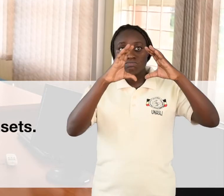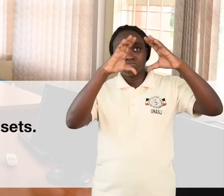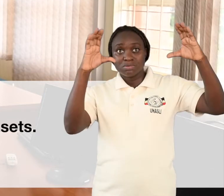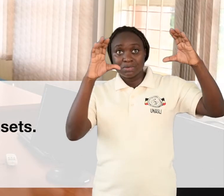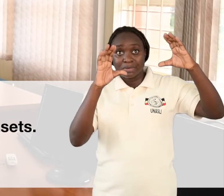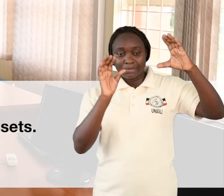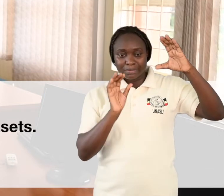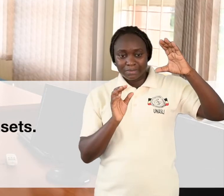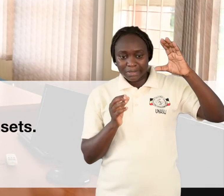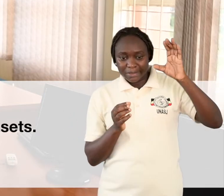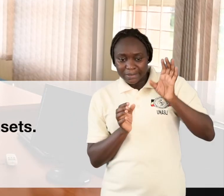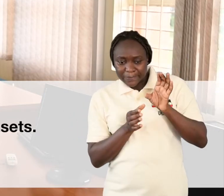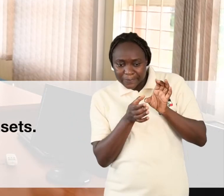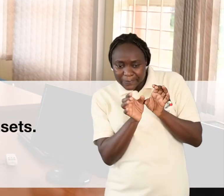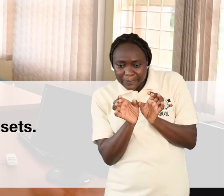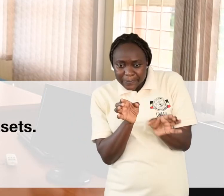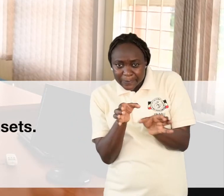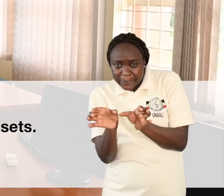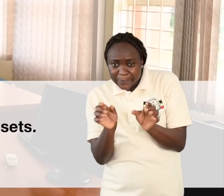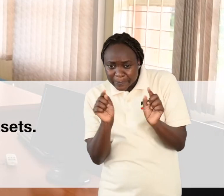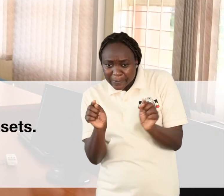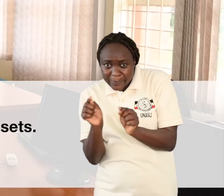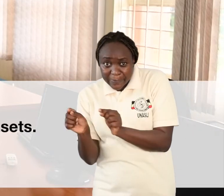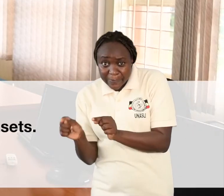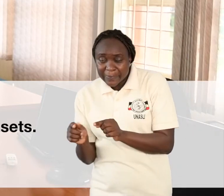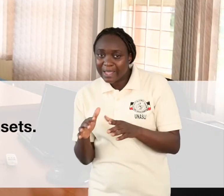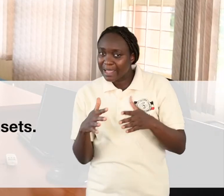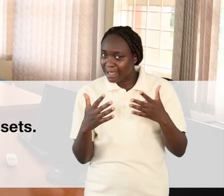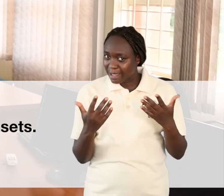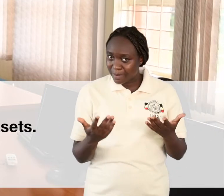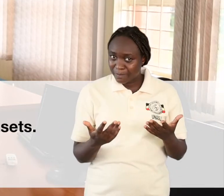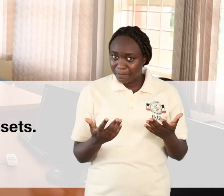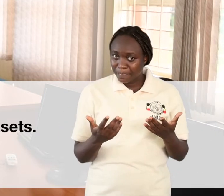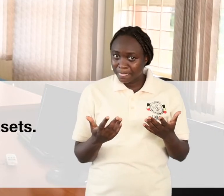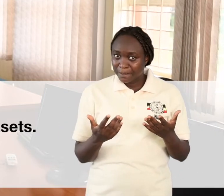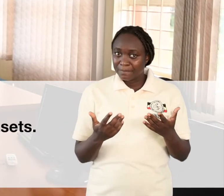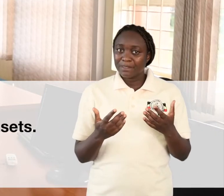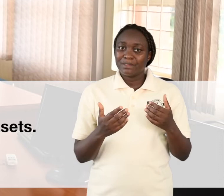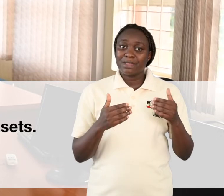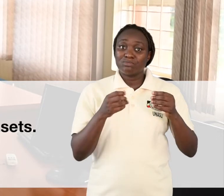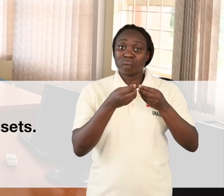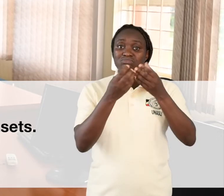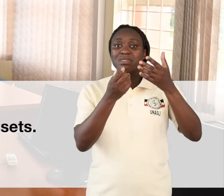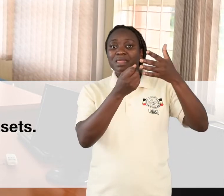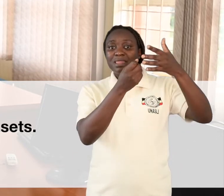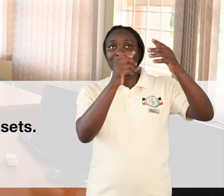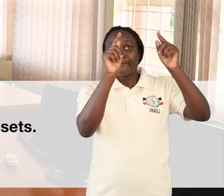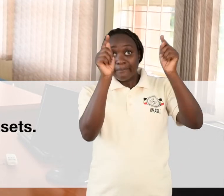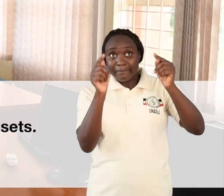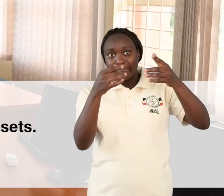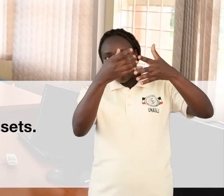or you can say form the subsets for each of the following sets.